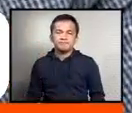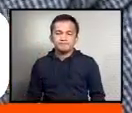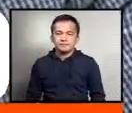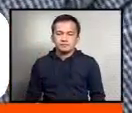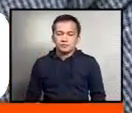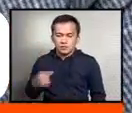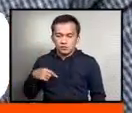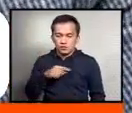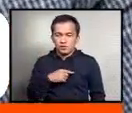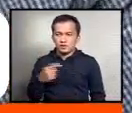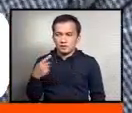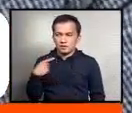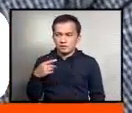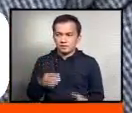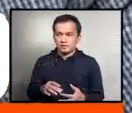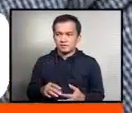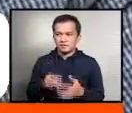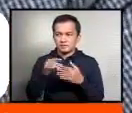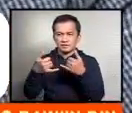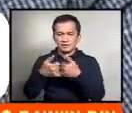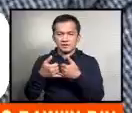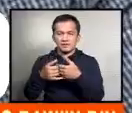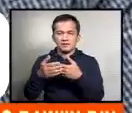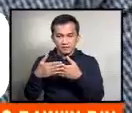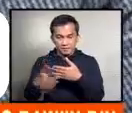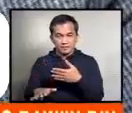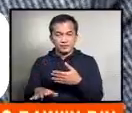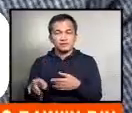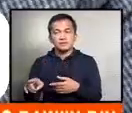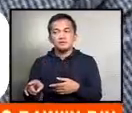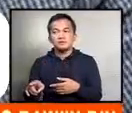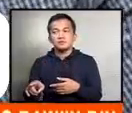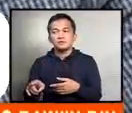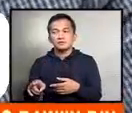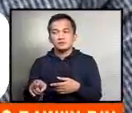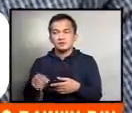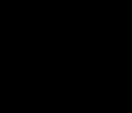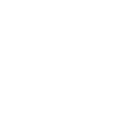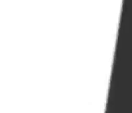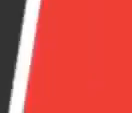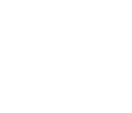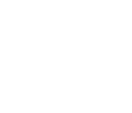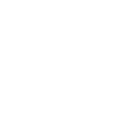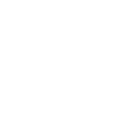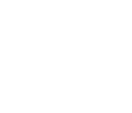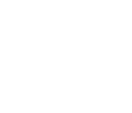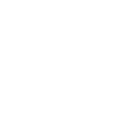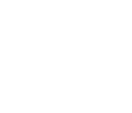7:30. We will have a special game right after the finals.